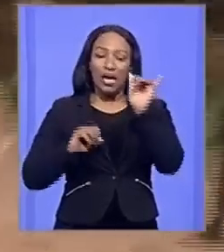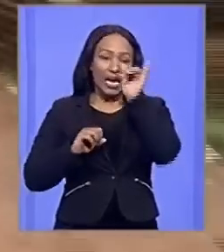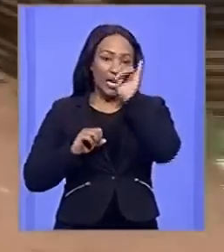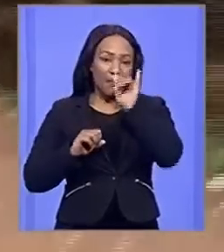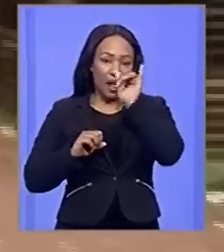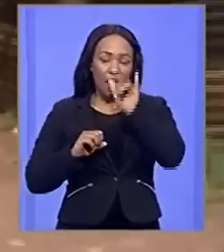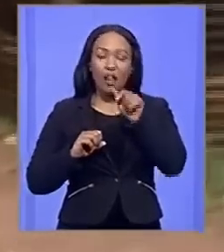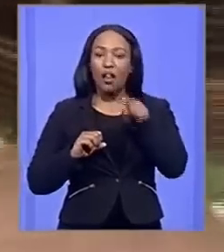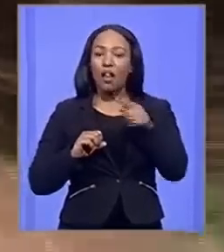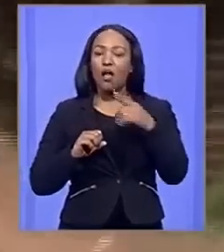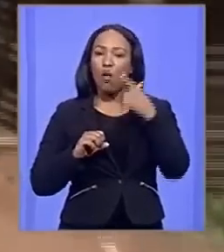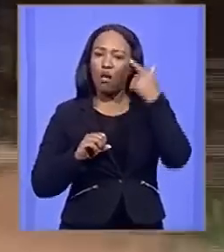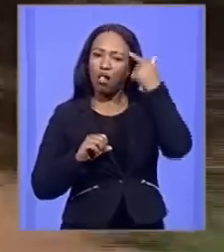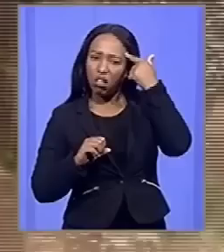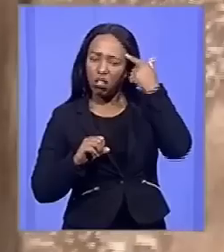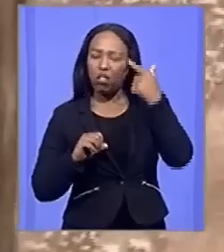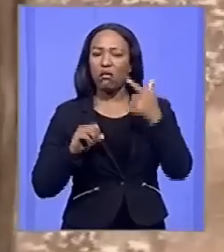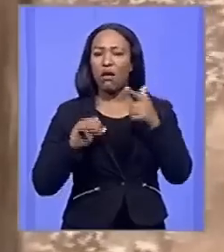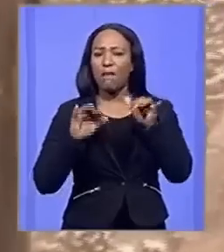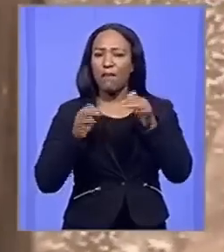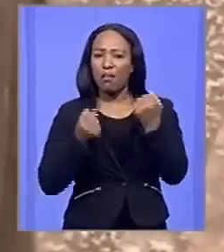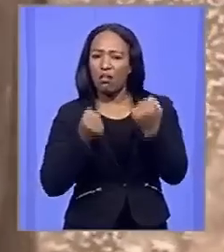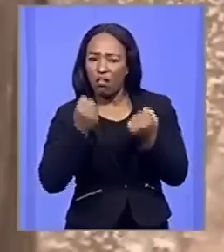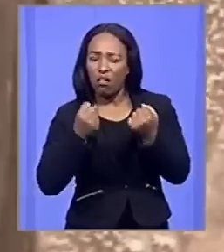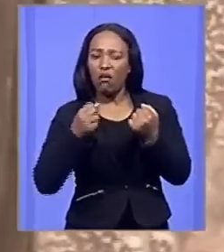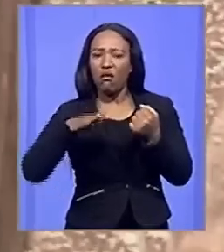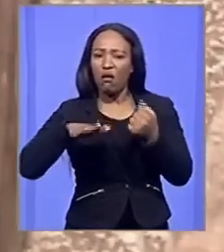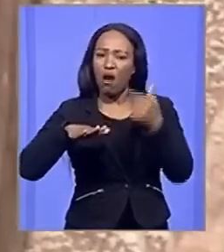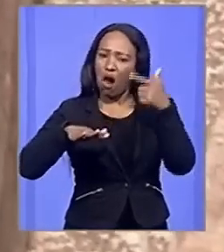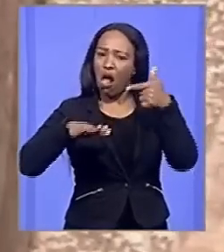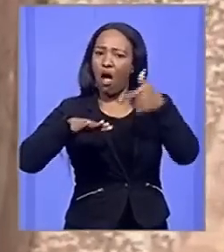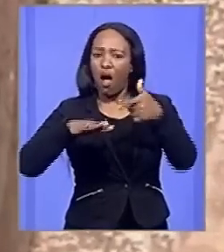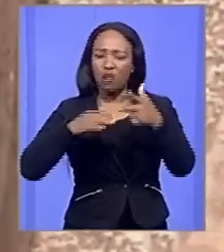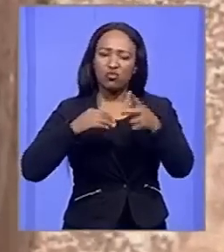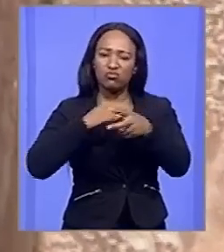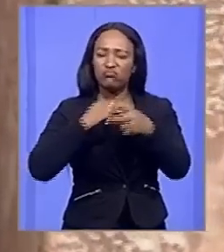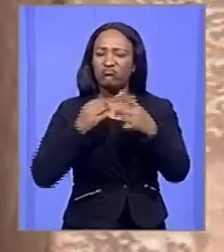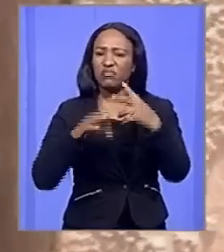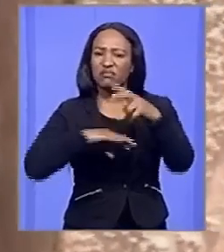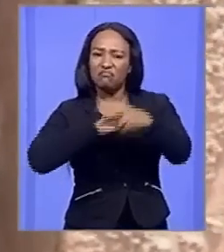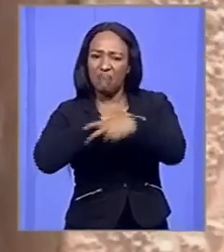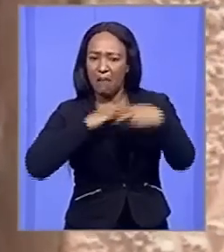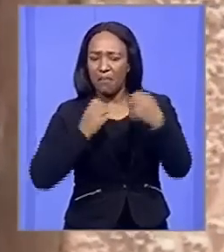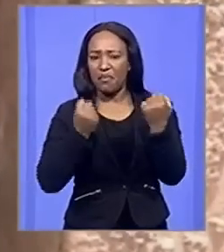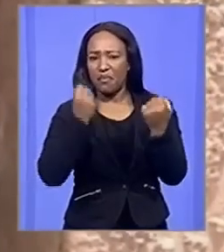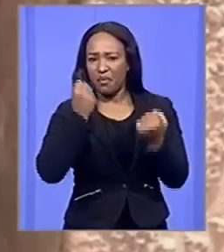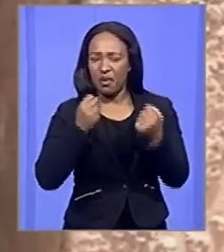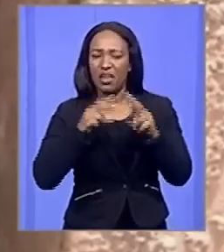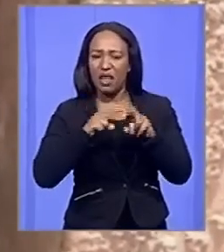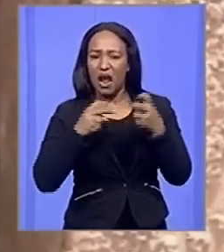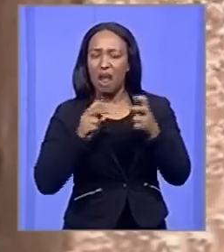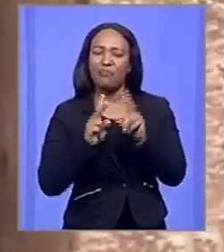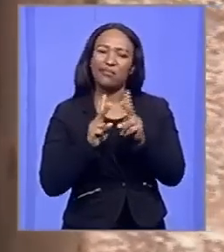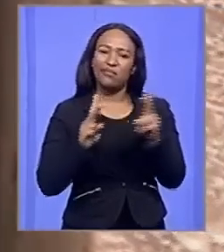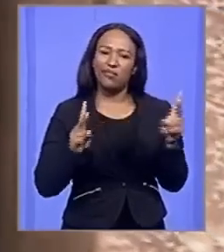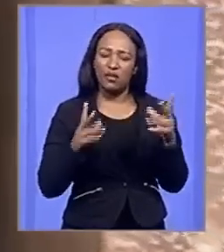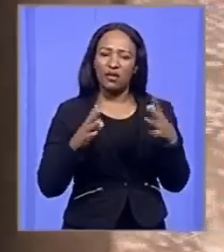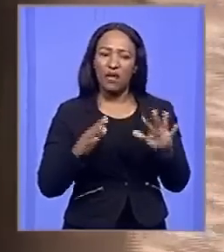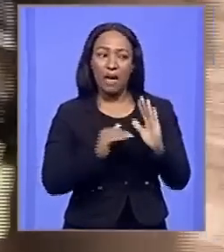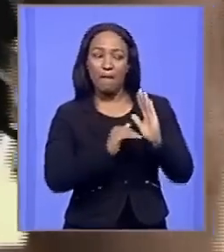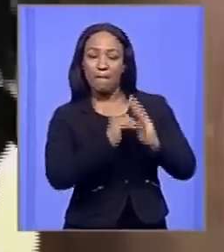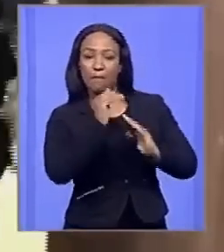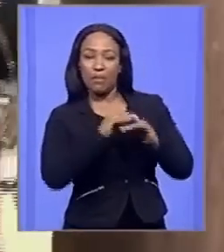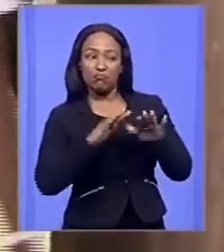thupa batho ka nageng. Mokomišenare wa maphodisa o re ba šetše ba swere dihlopha tše nne tša go amana le bosenyi bja kago ka